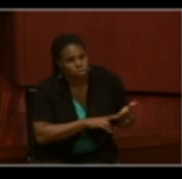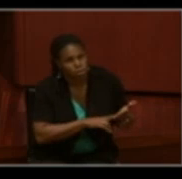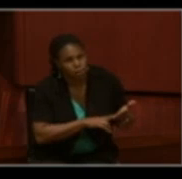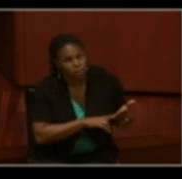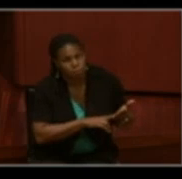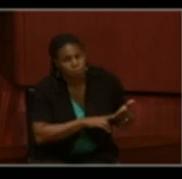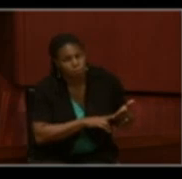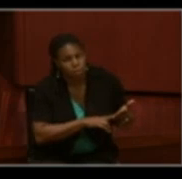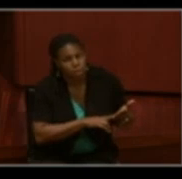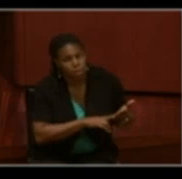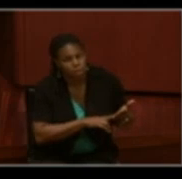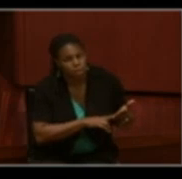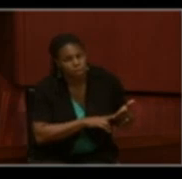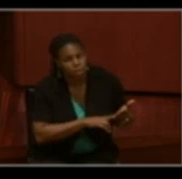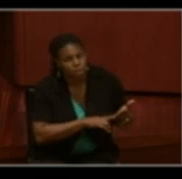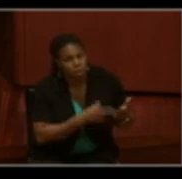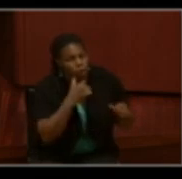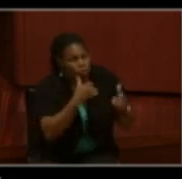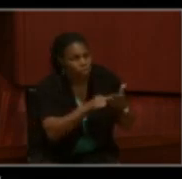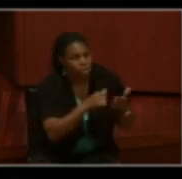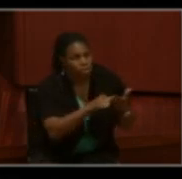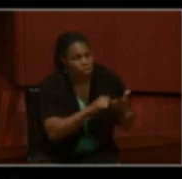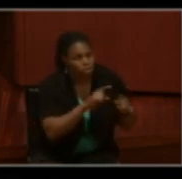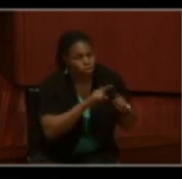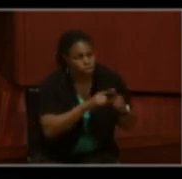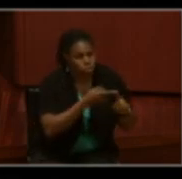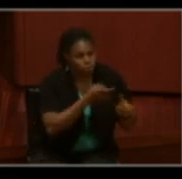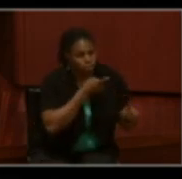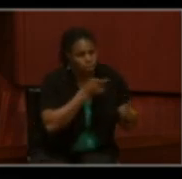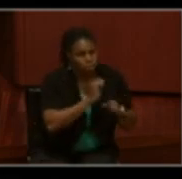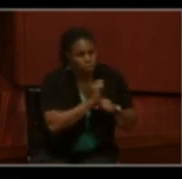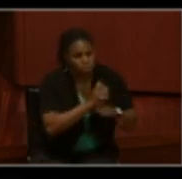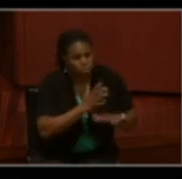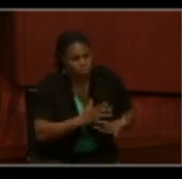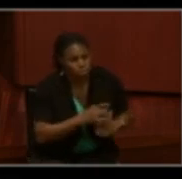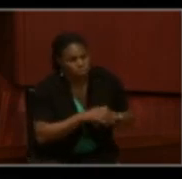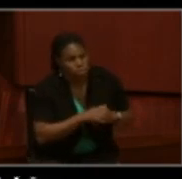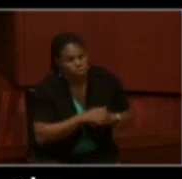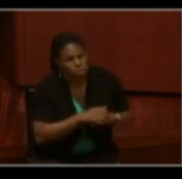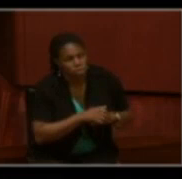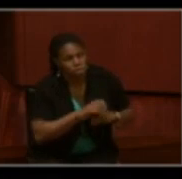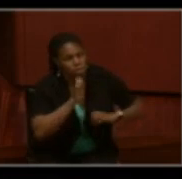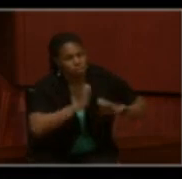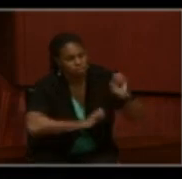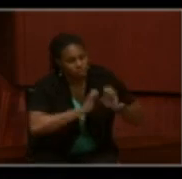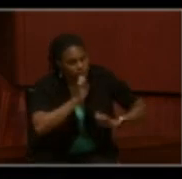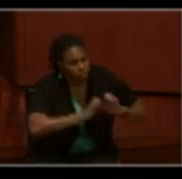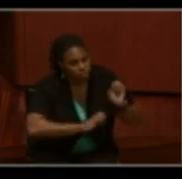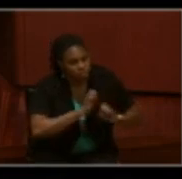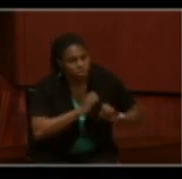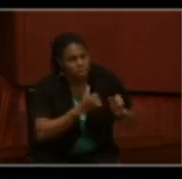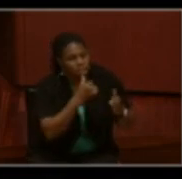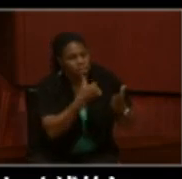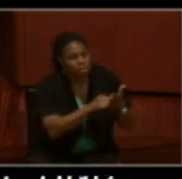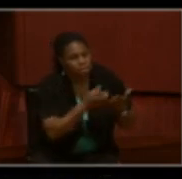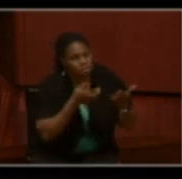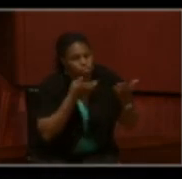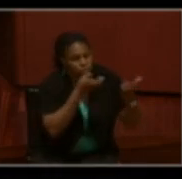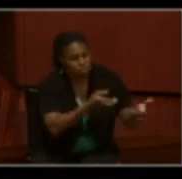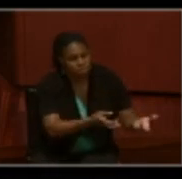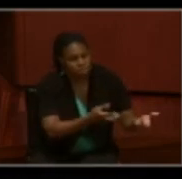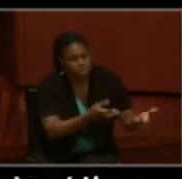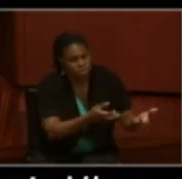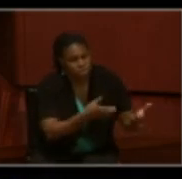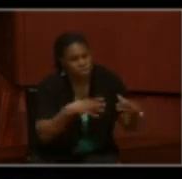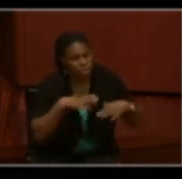and from the employee, appraisals about their work performance, leave and pay information, letters of recommendation or protest